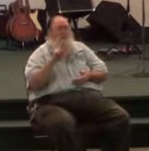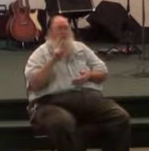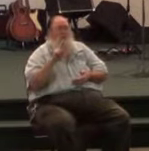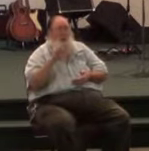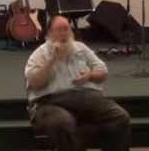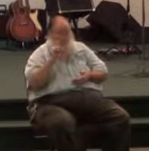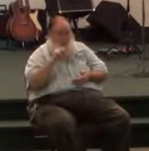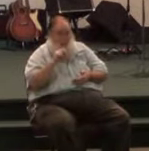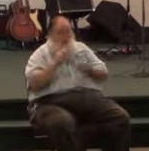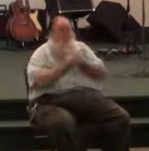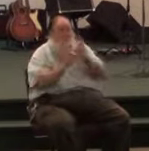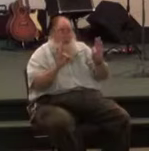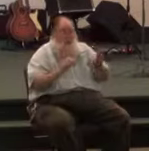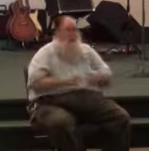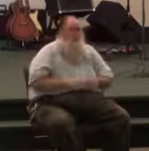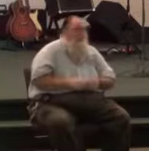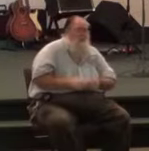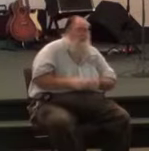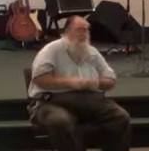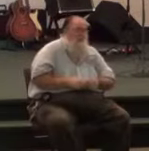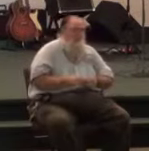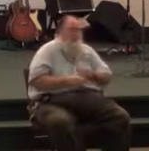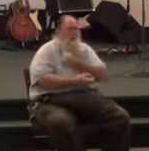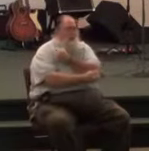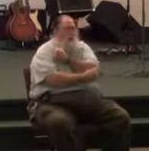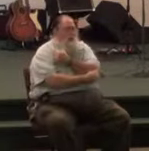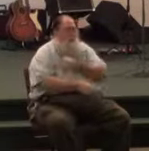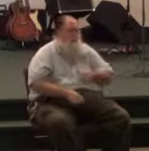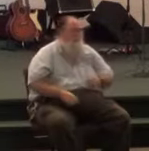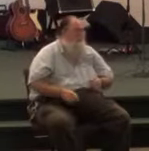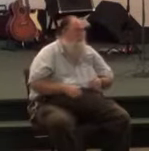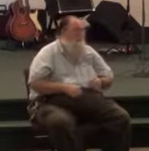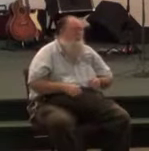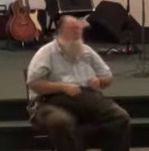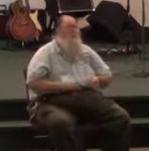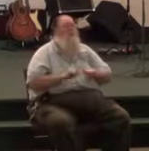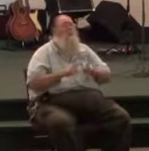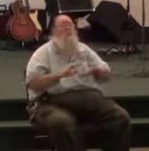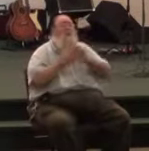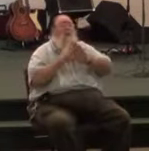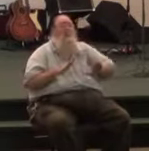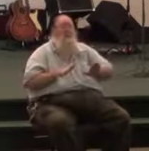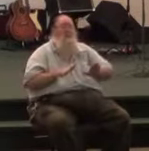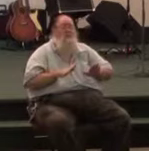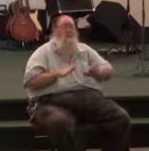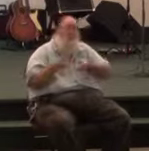harmful threats, things that want to take us out. Peace brings encouragement.